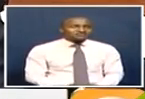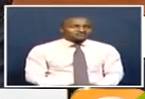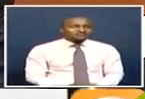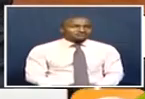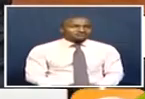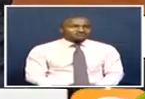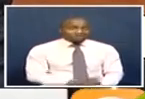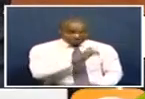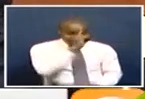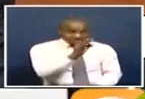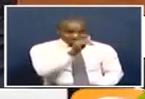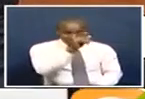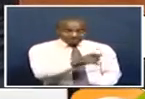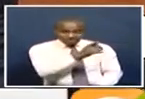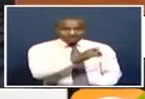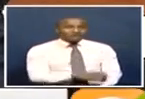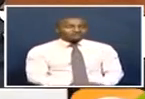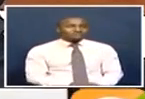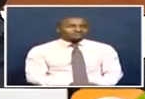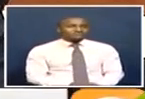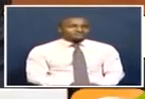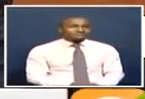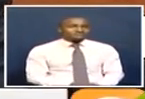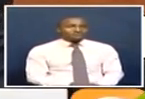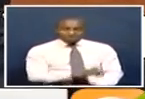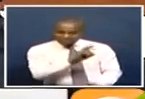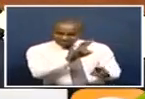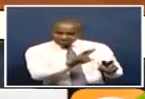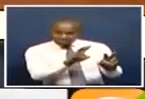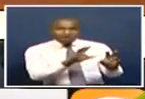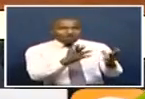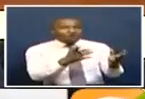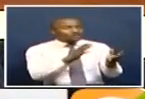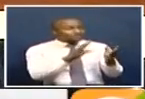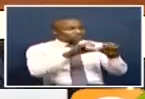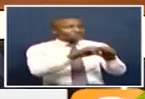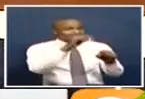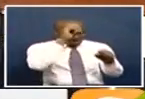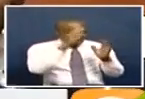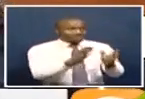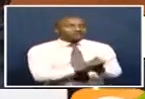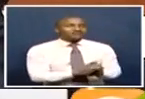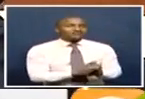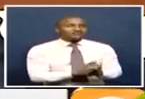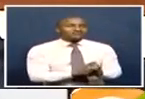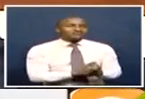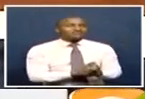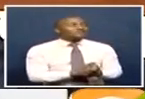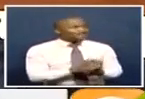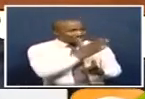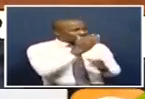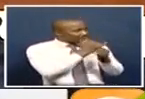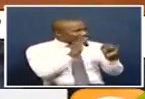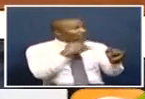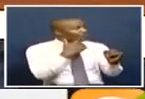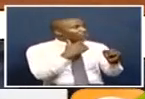It's a serious guy. It's a serious contender. Yeah. He must be checked, otherwise he will become a governor. He could take it. Yeah. And we have some independent guys who are going